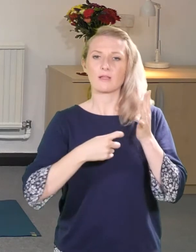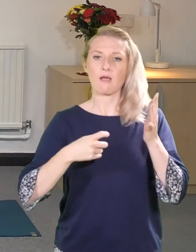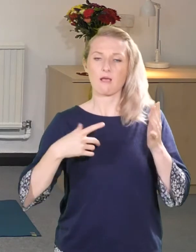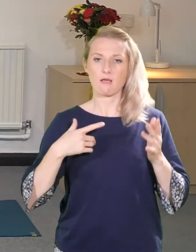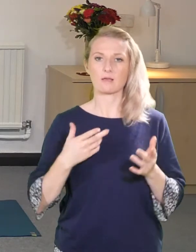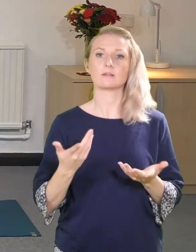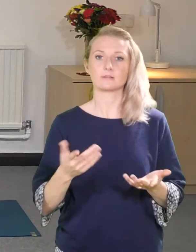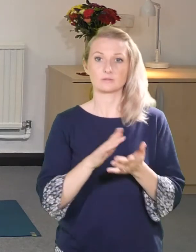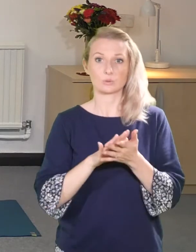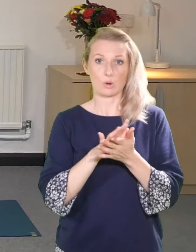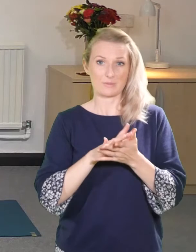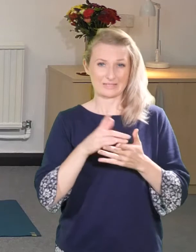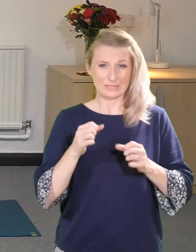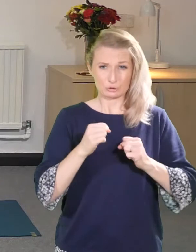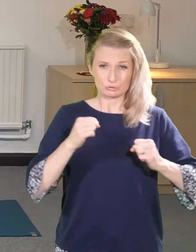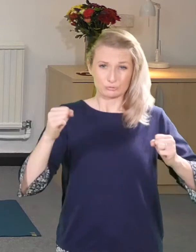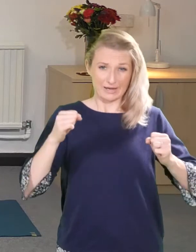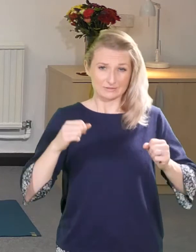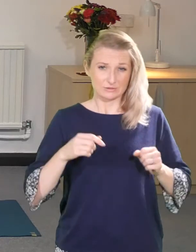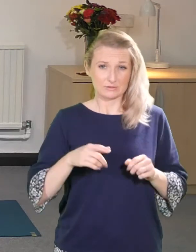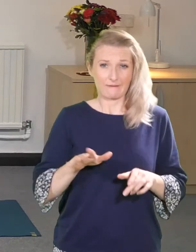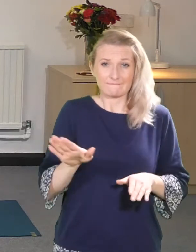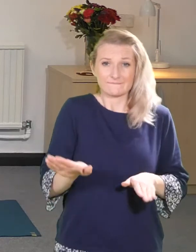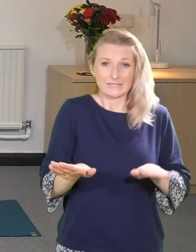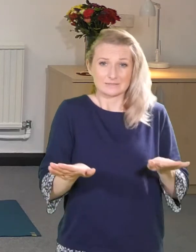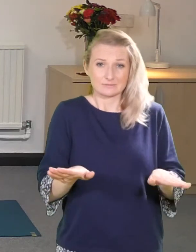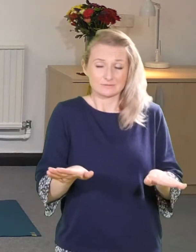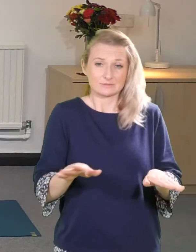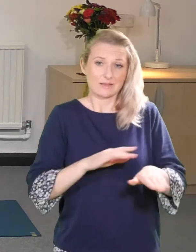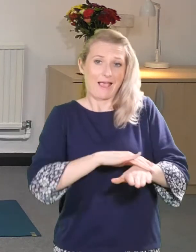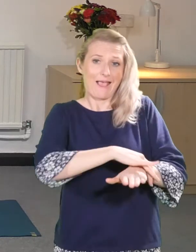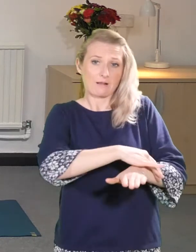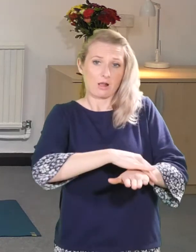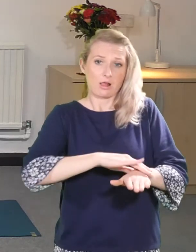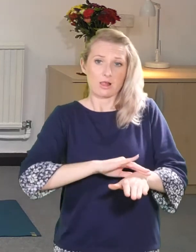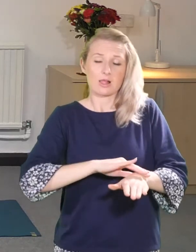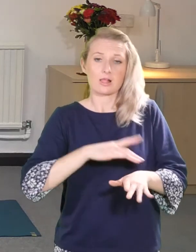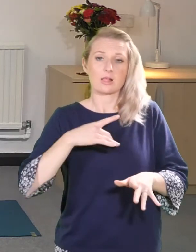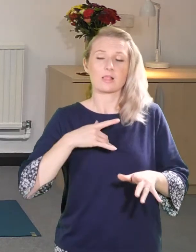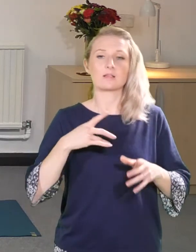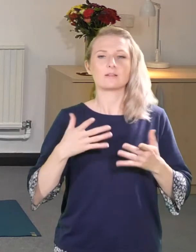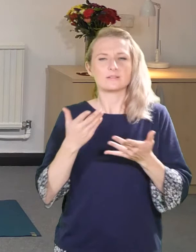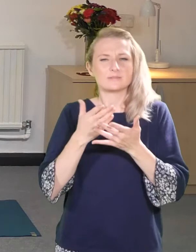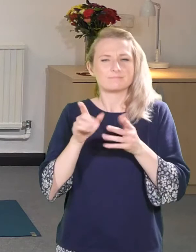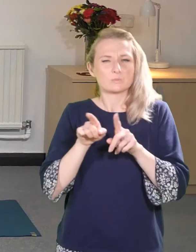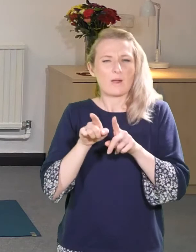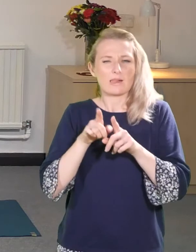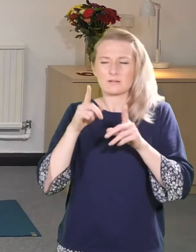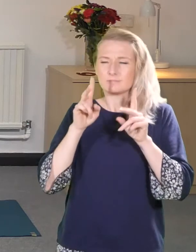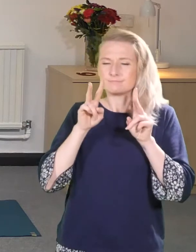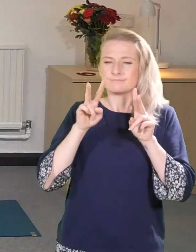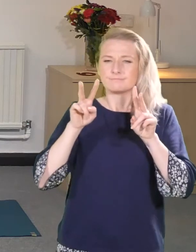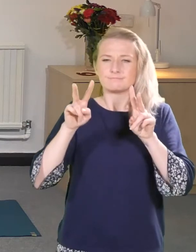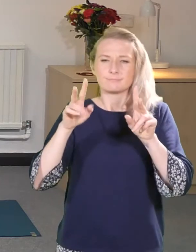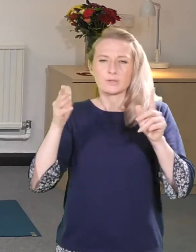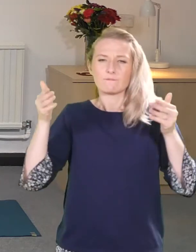and the ankles and the legs. And they're also good for finding a sense of focus and concentration. So as we're moving into